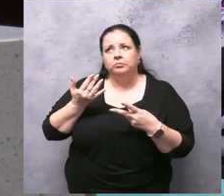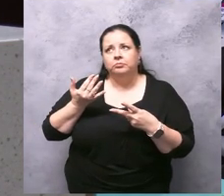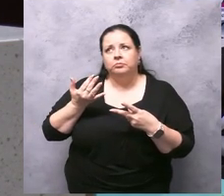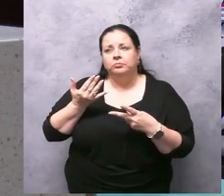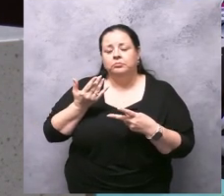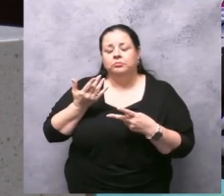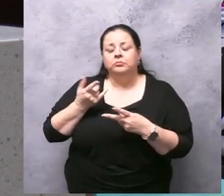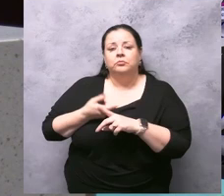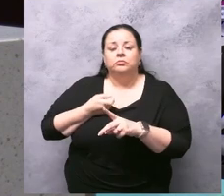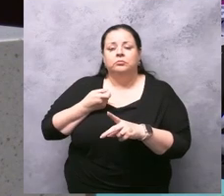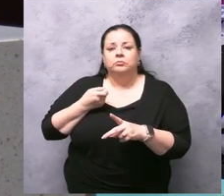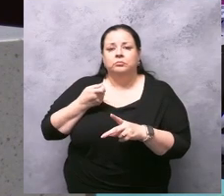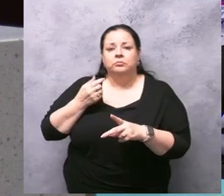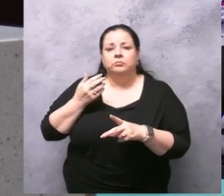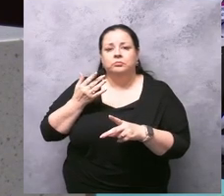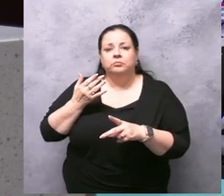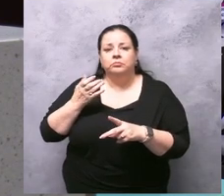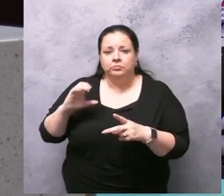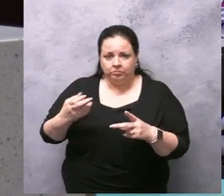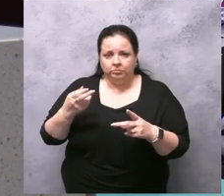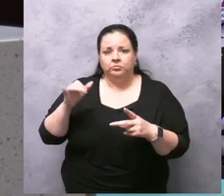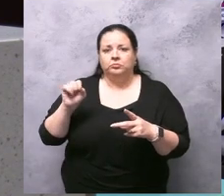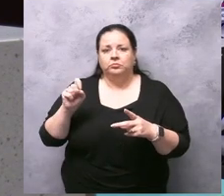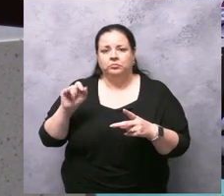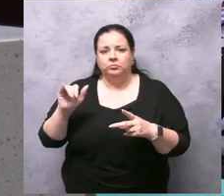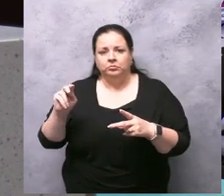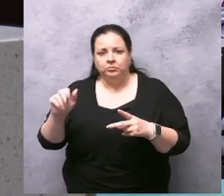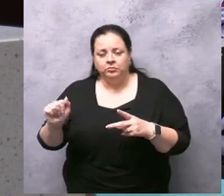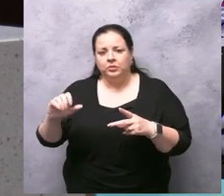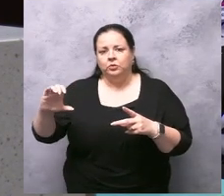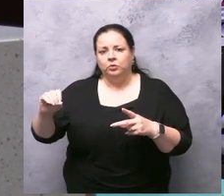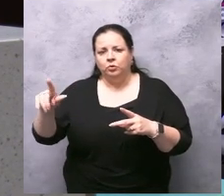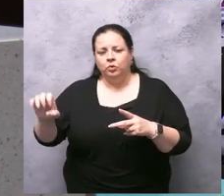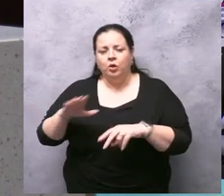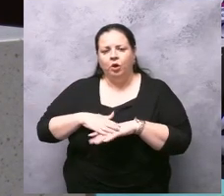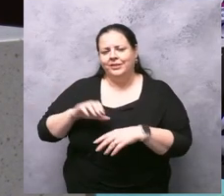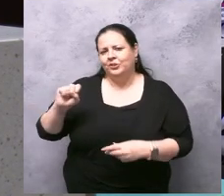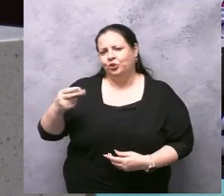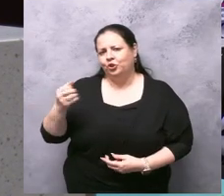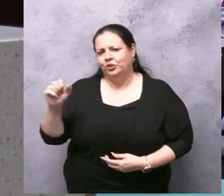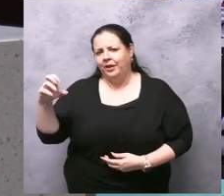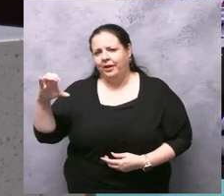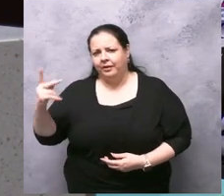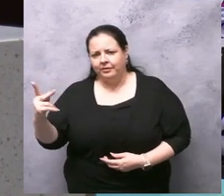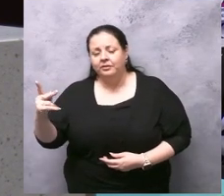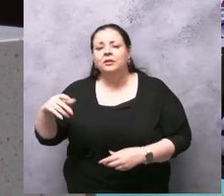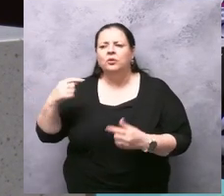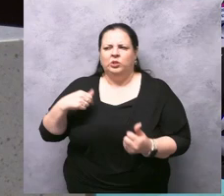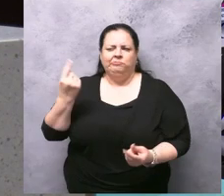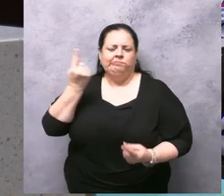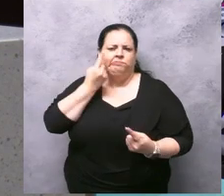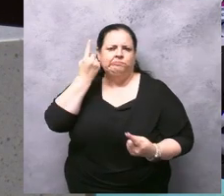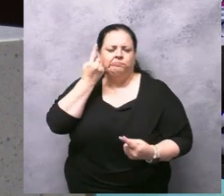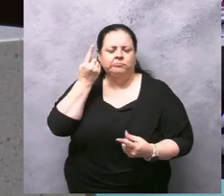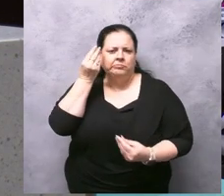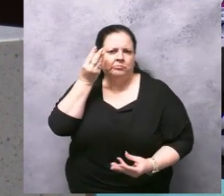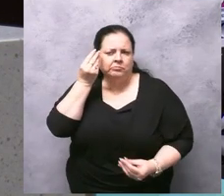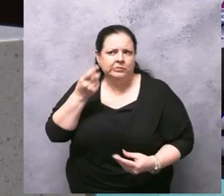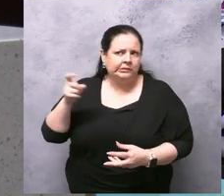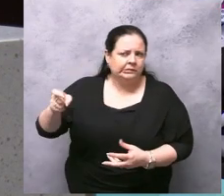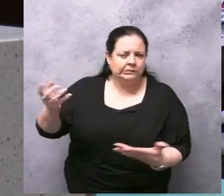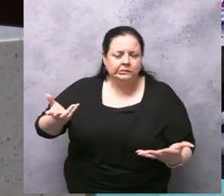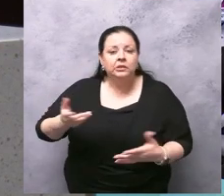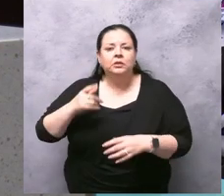information provided by Christina Cole on the SHAC. We're still determining those data needs to provide more information on